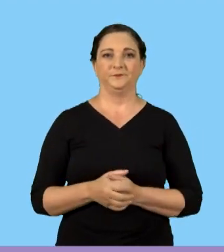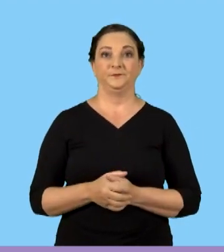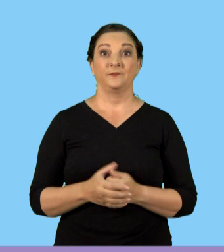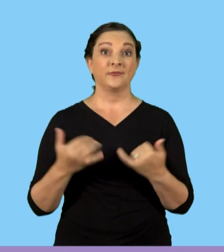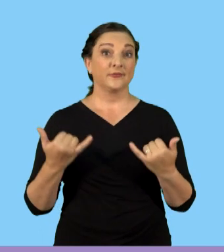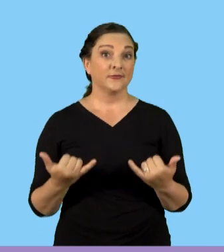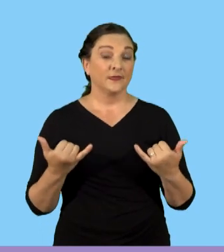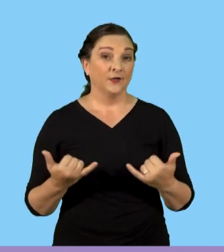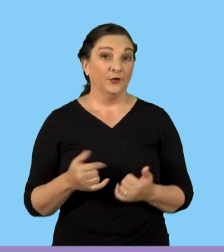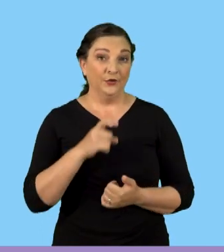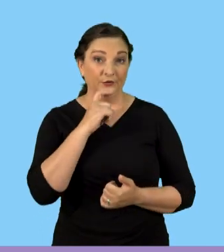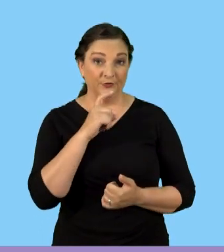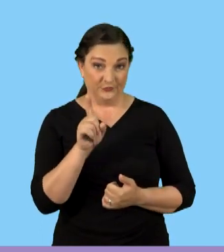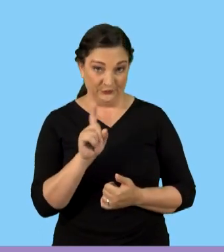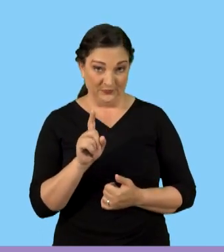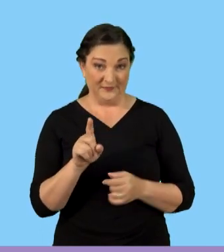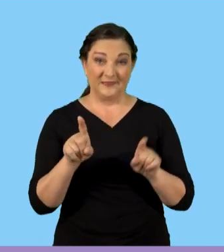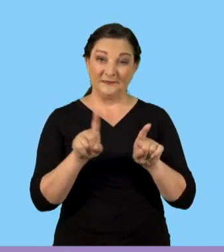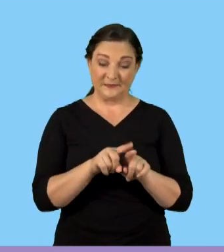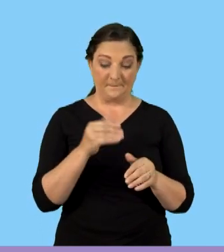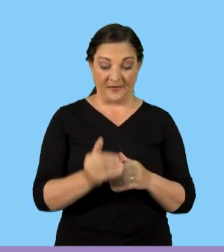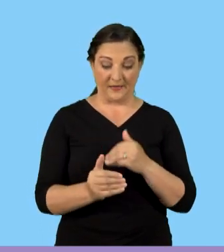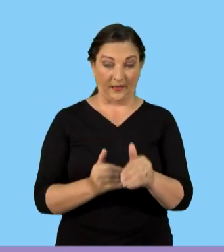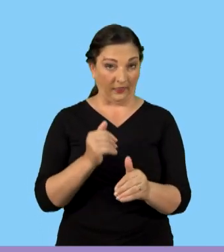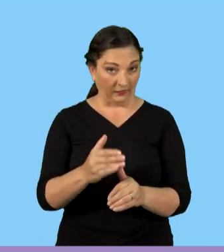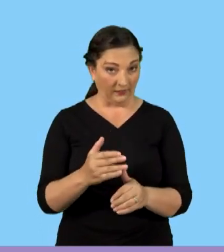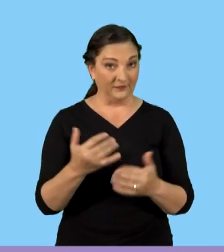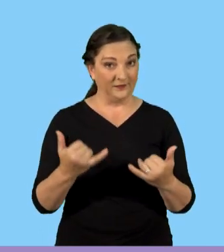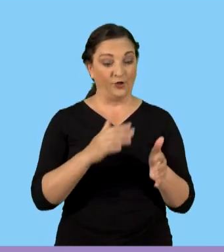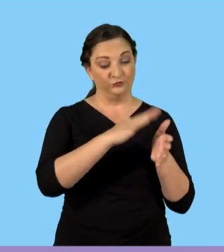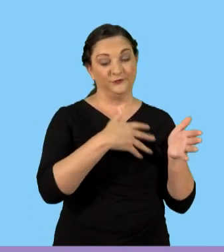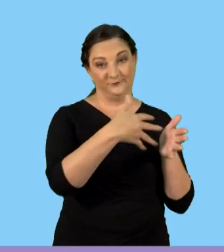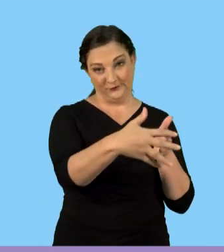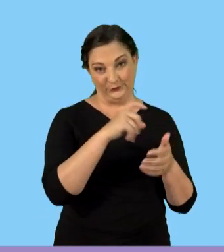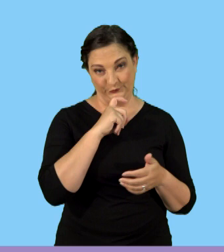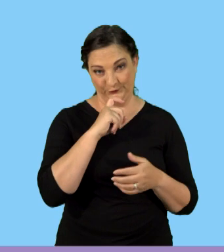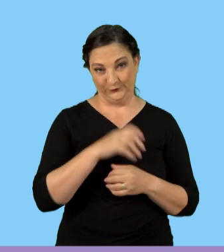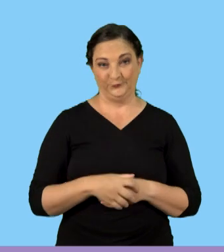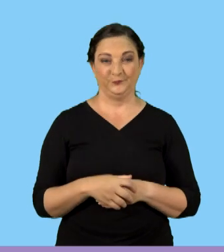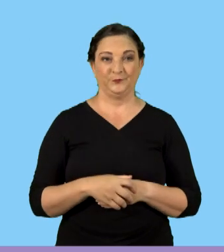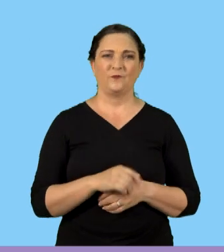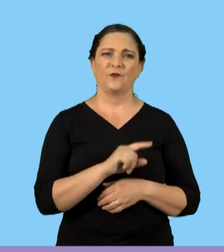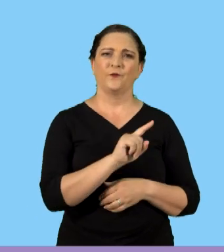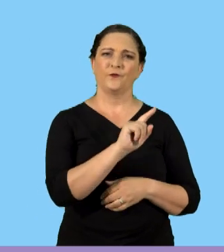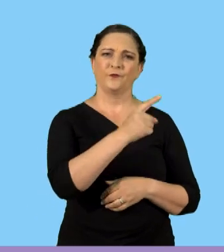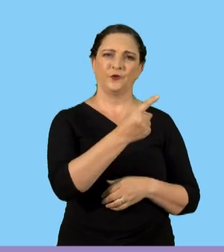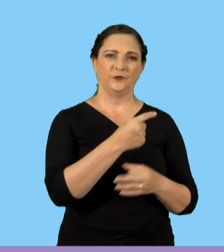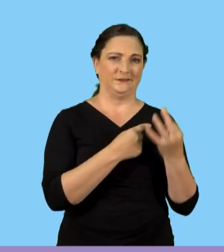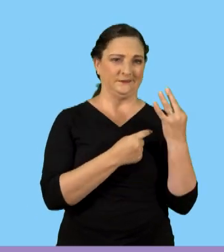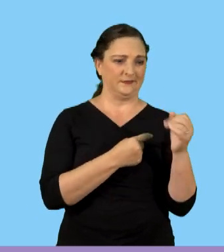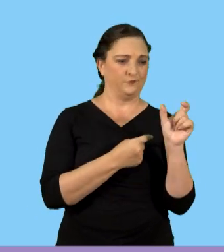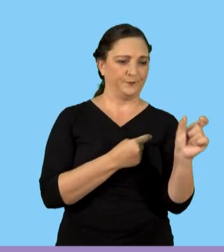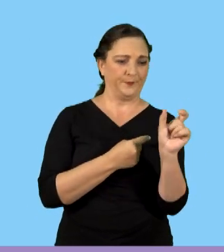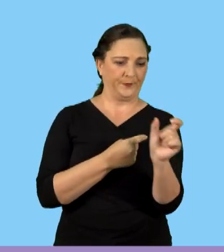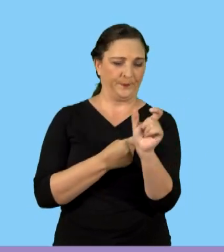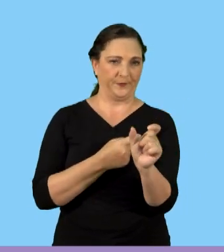terms. So now let's use that pattern to fill out this table. So again, we have the first 3